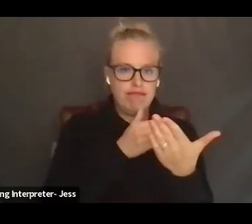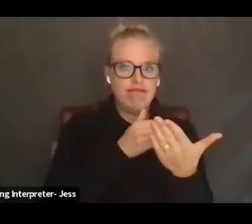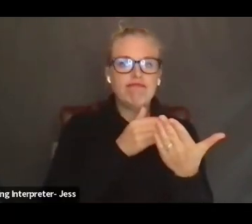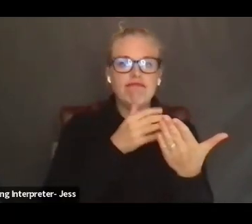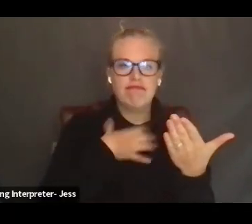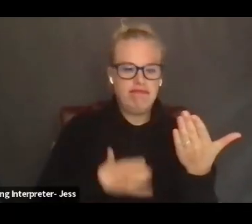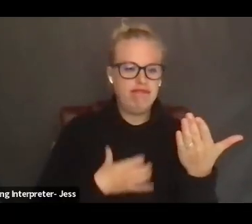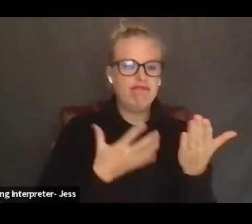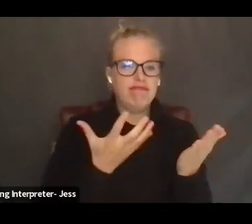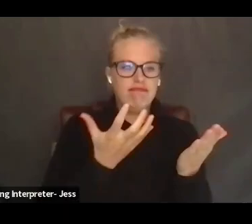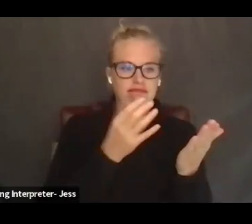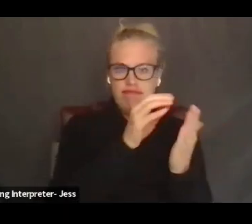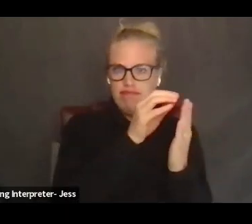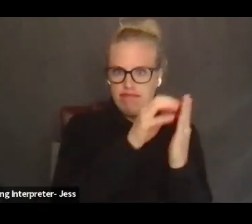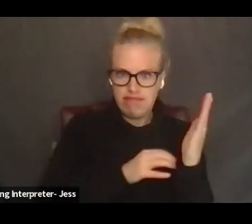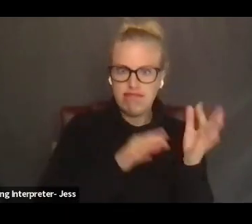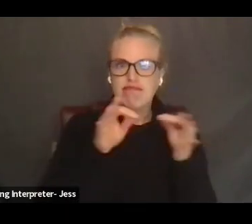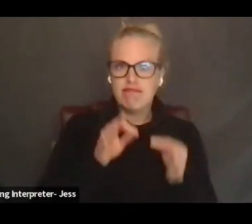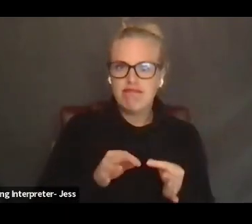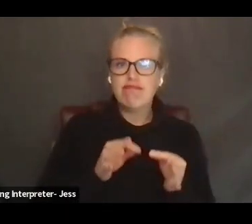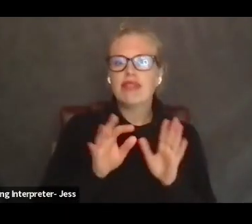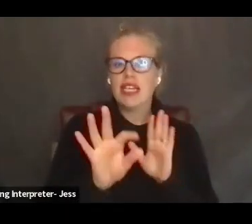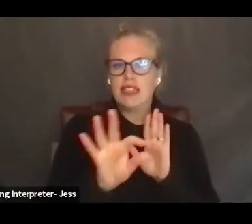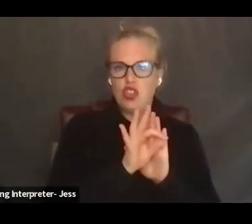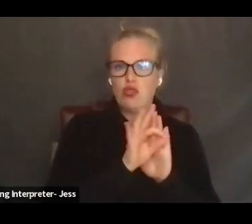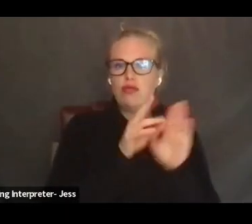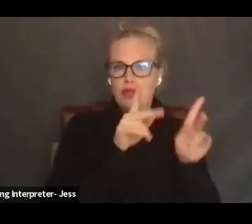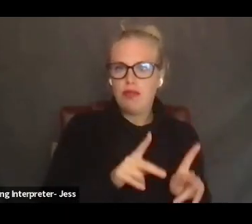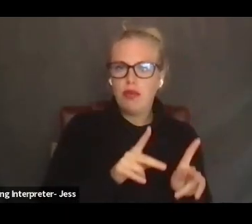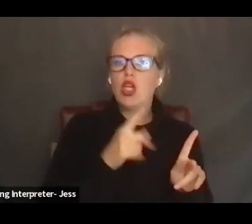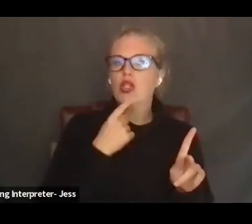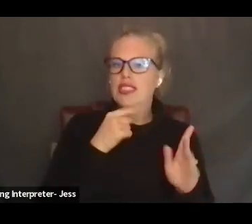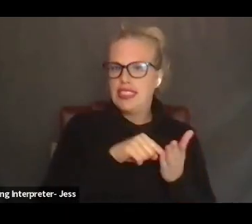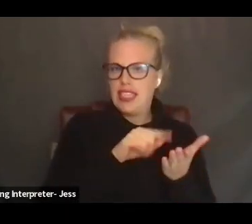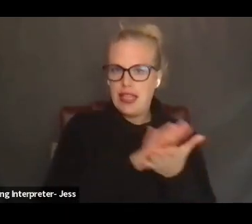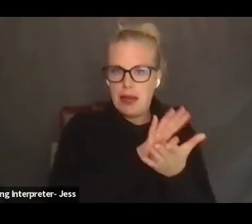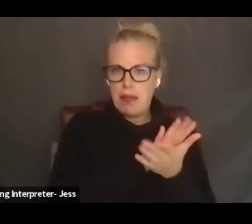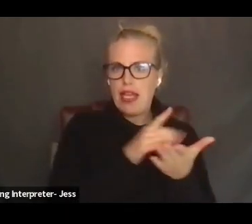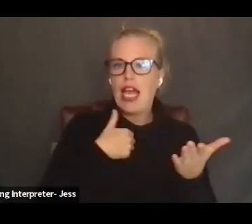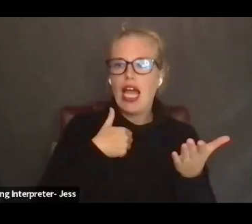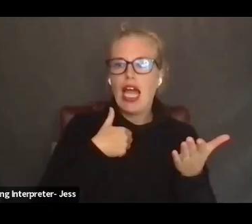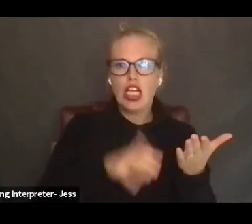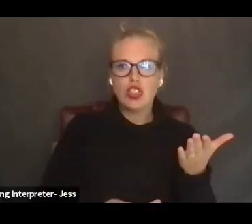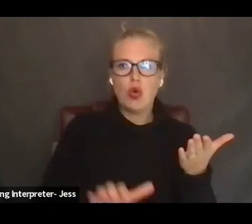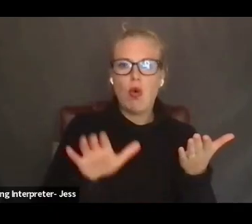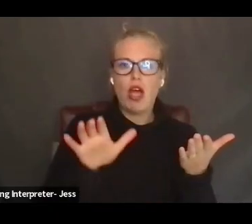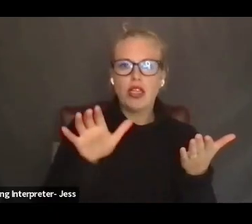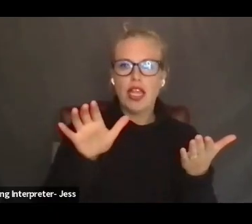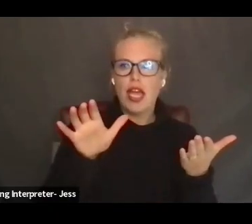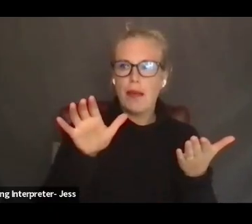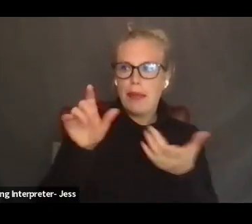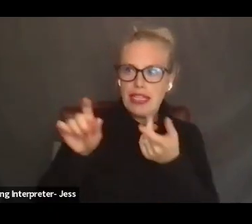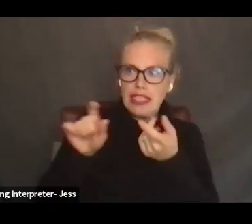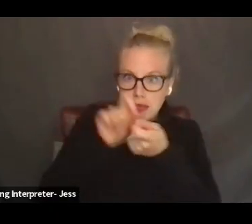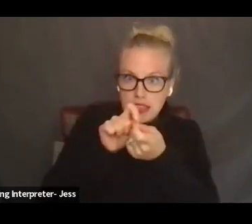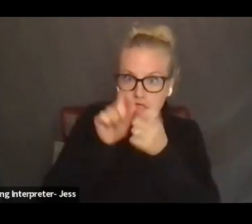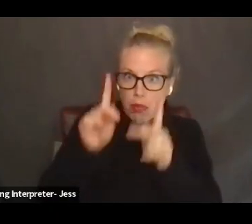else. You can also tell in that directive say that you don't want them to listen to a certain person.